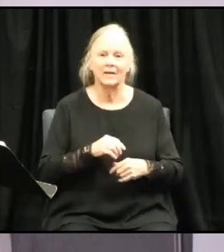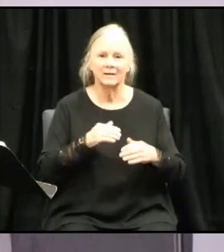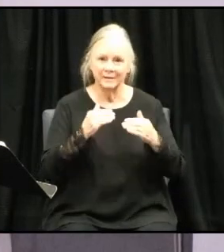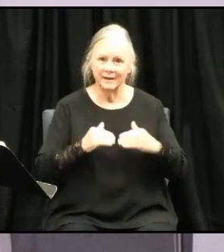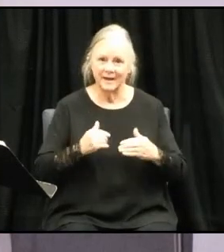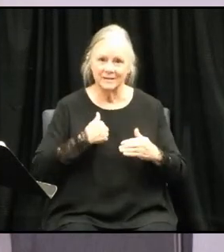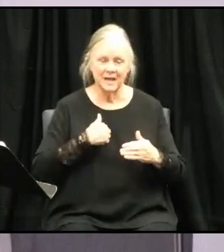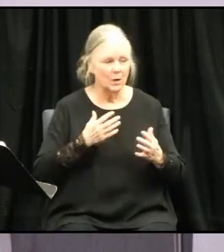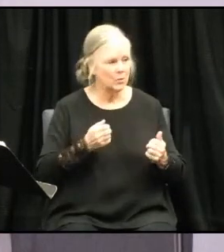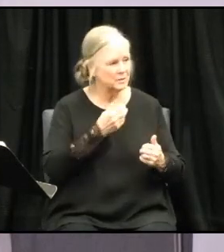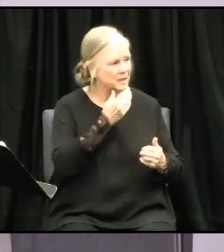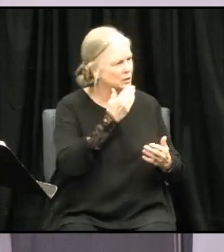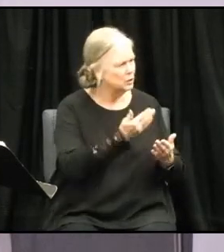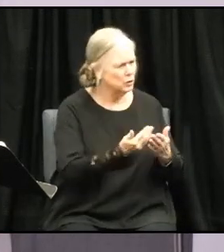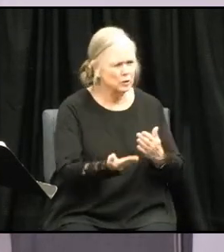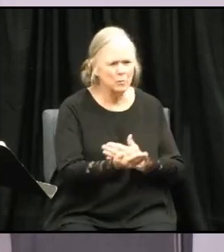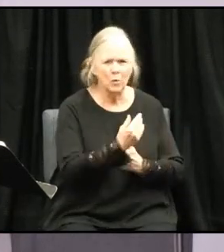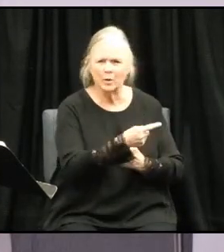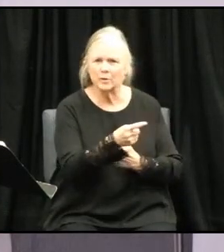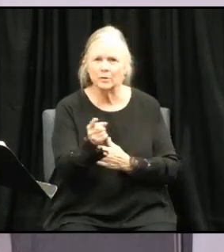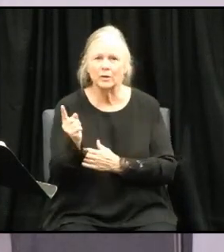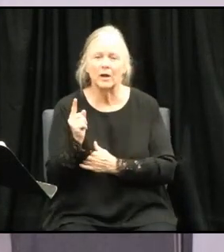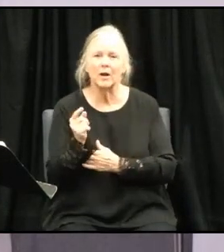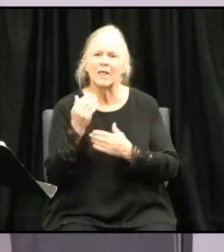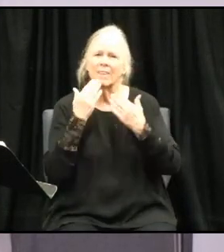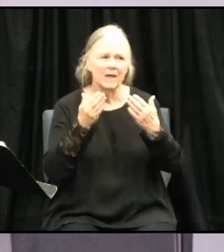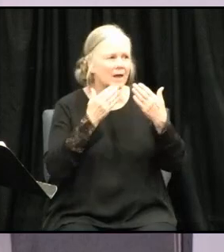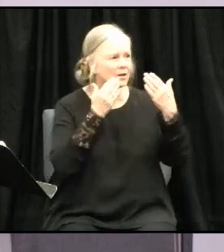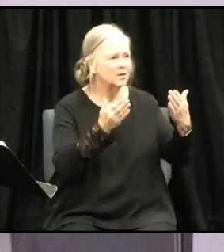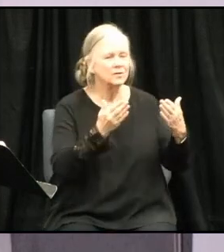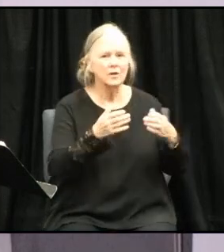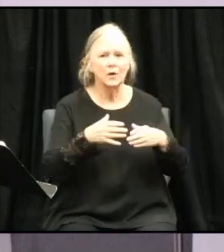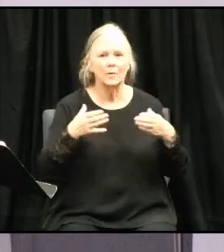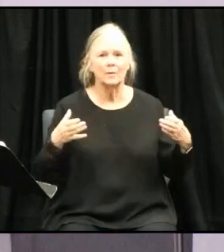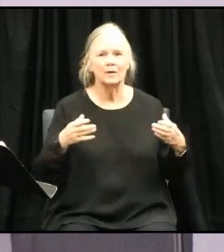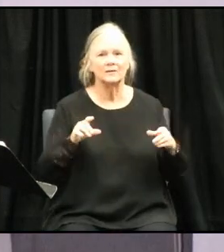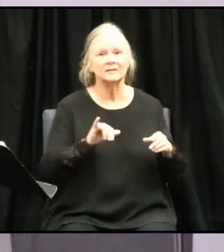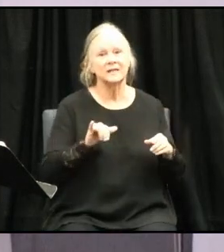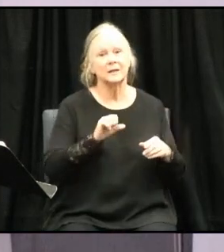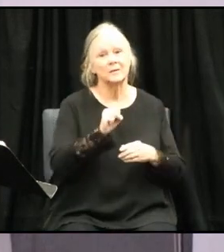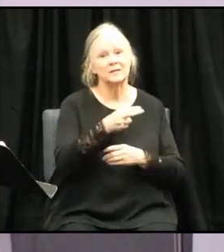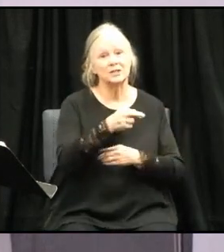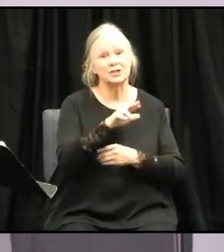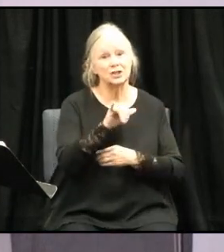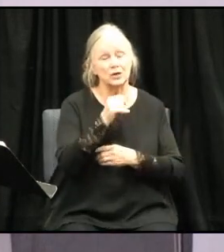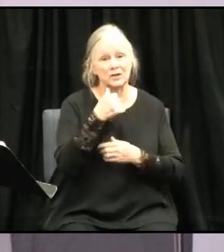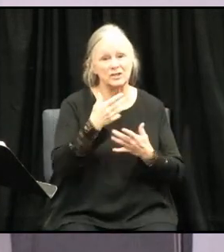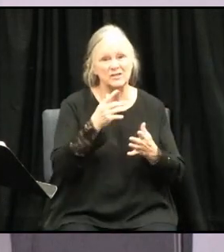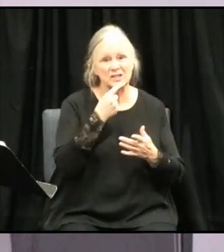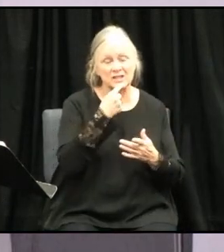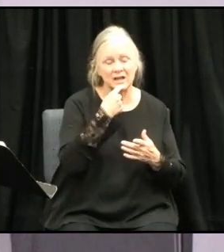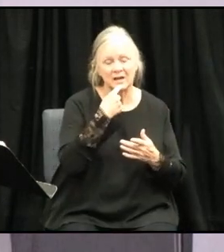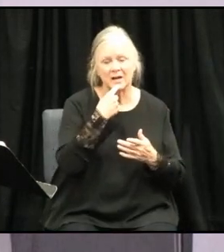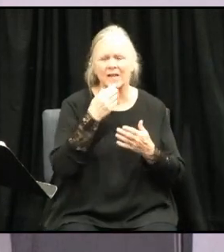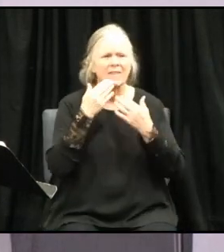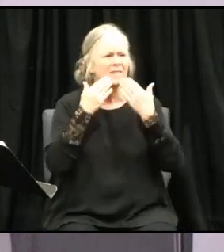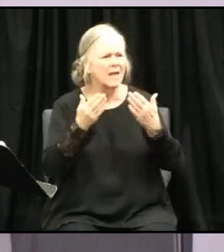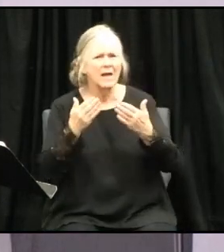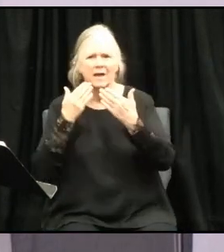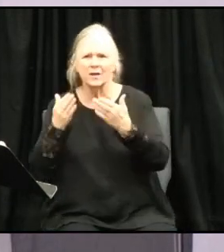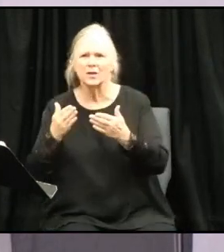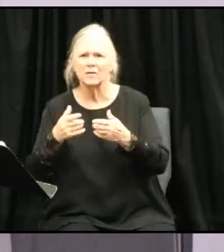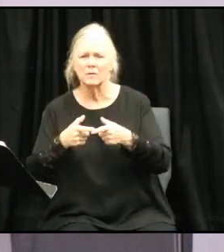all, and thank you so much. As Sherry's already said, I want to say on both of our behalf that thank you for the great honor